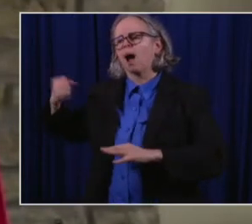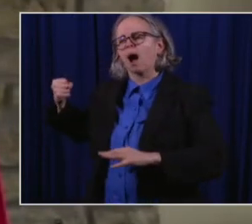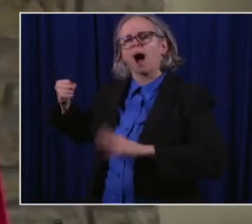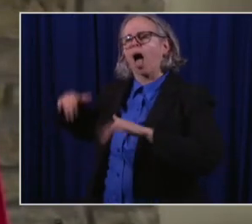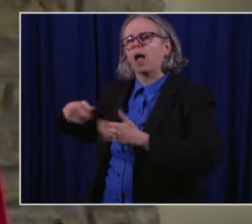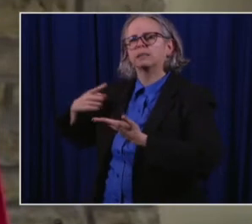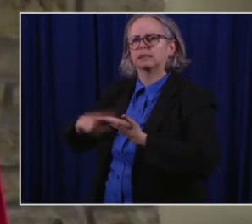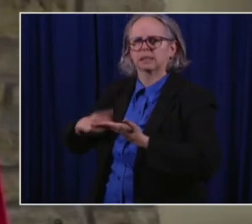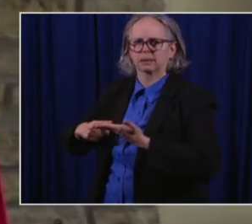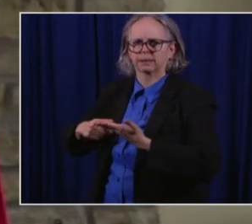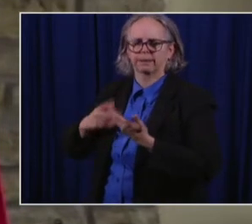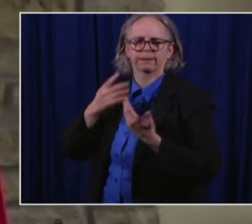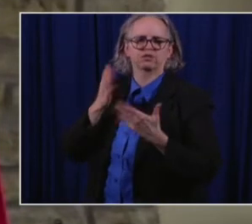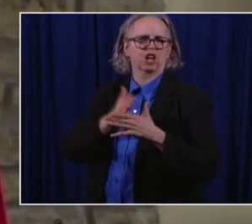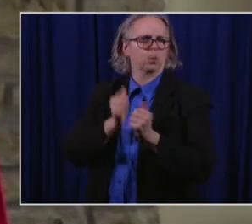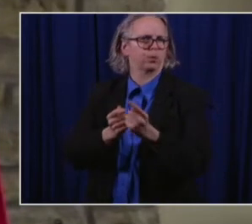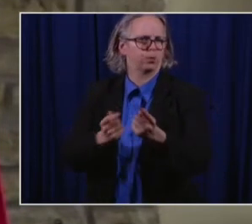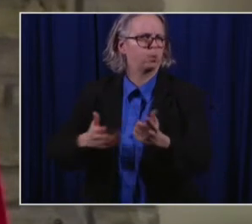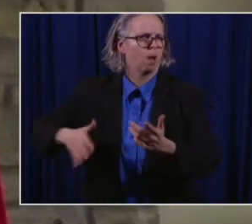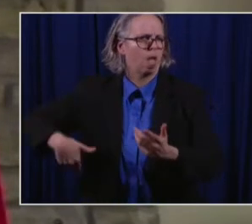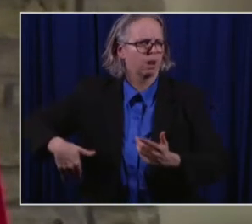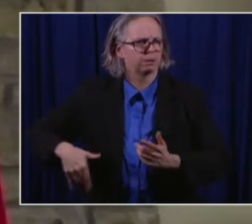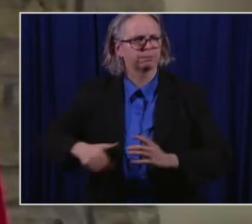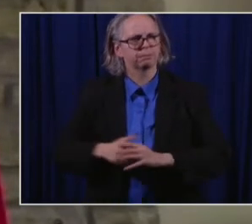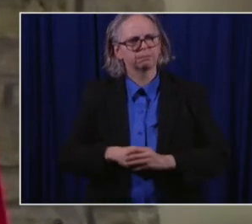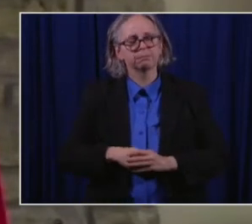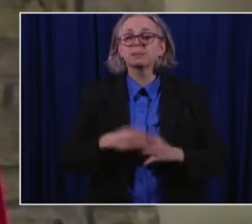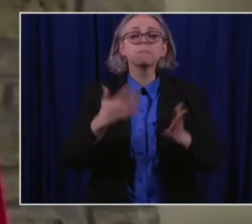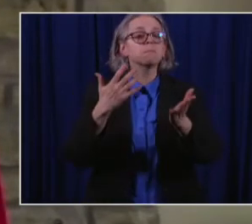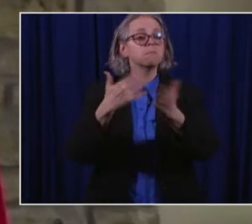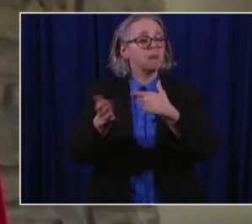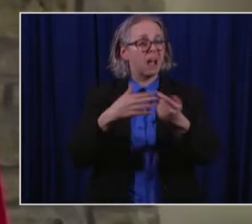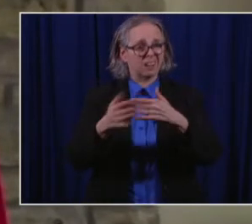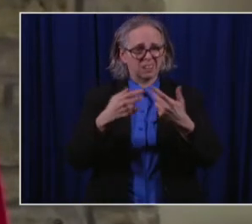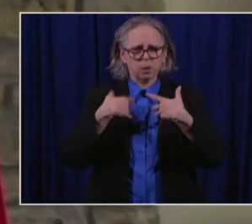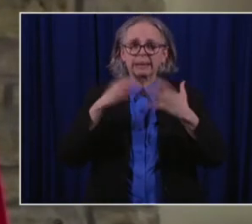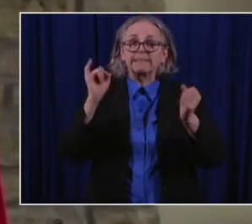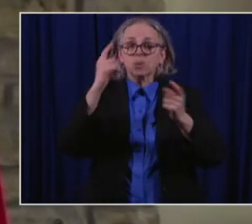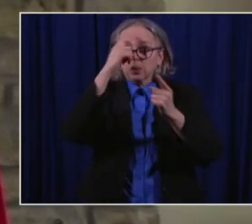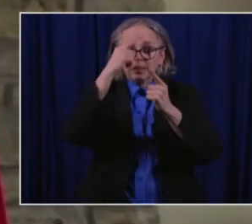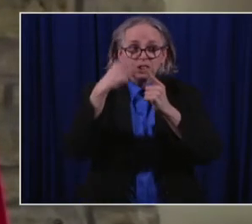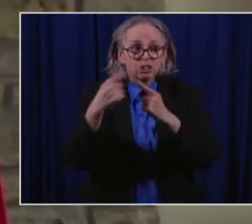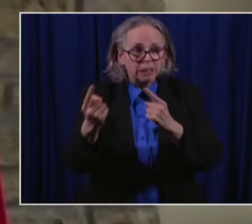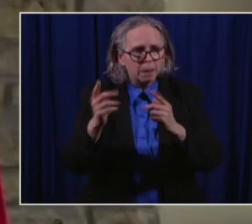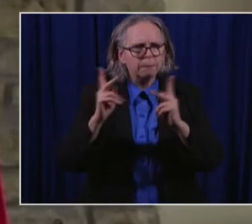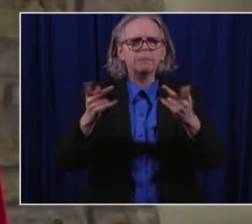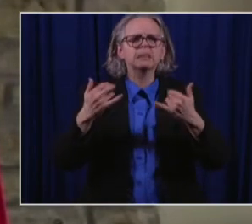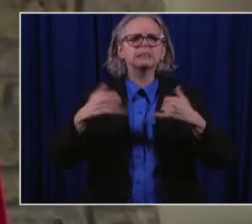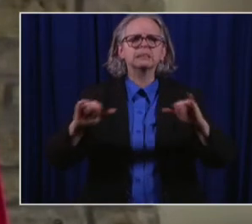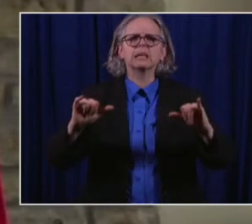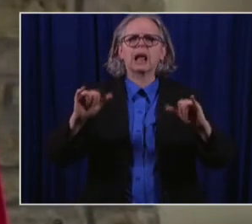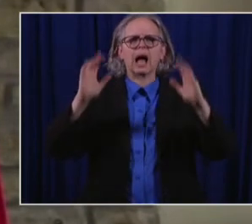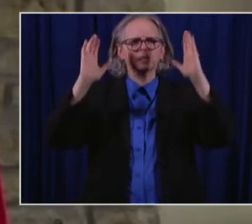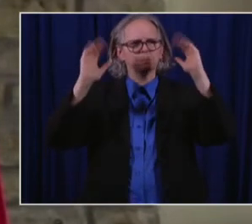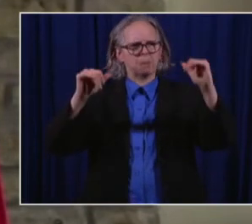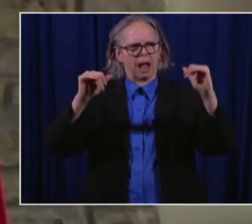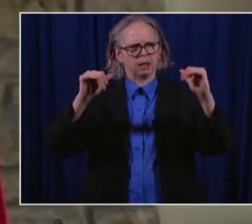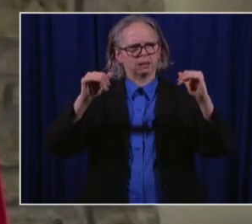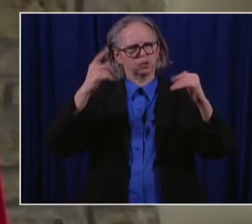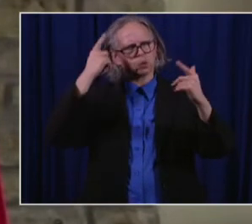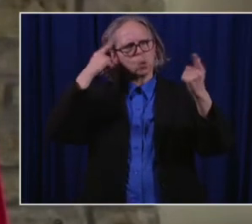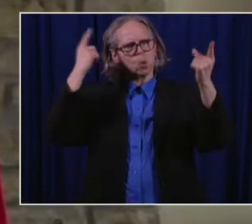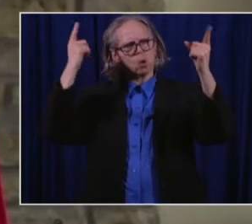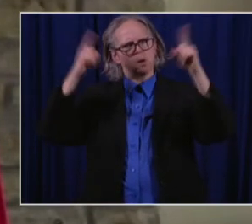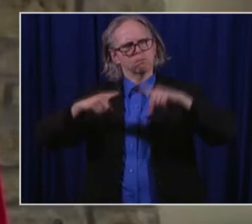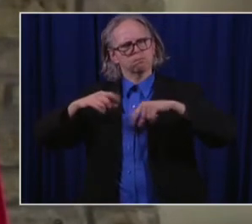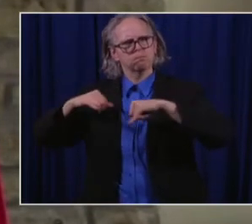think people expect us, even if we disagree on some things, to find common ground on other things. And that's what we're